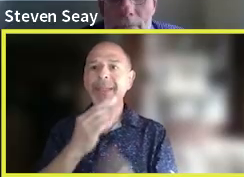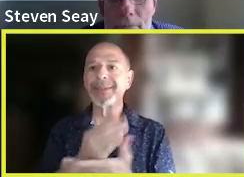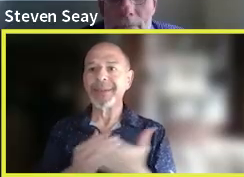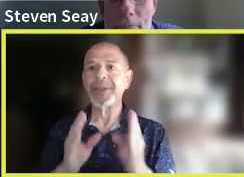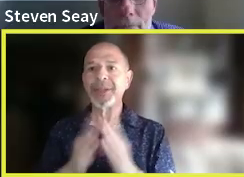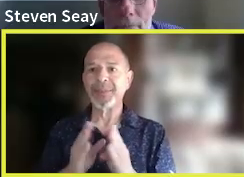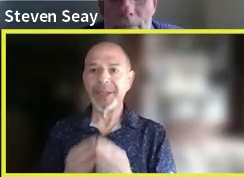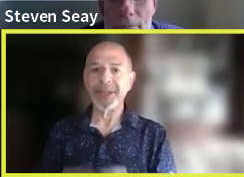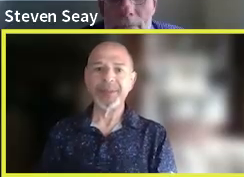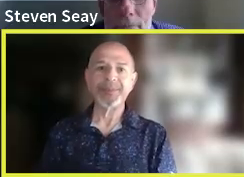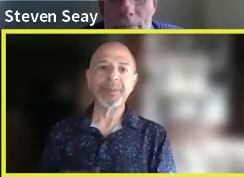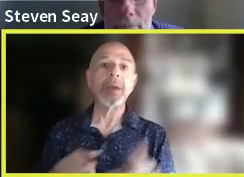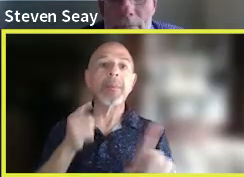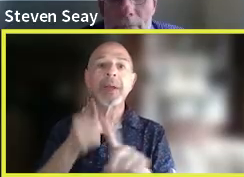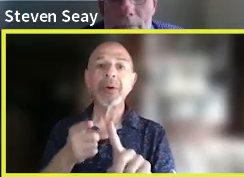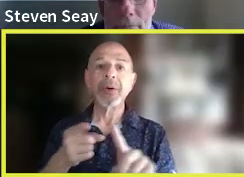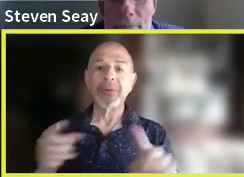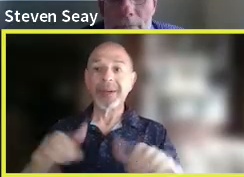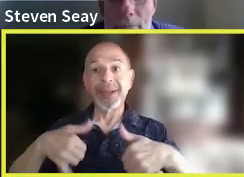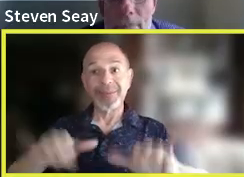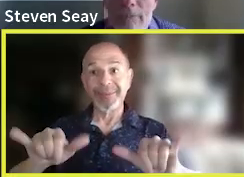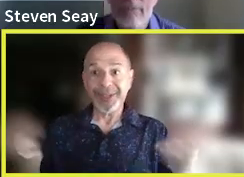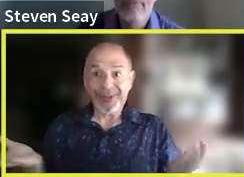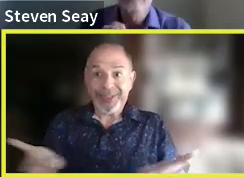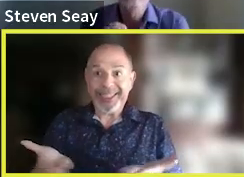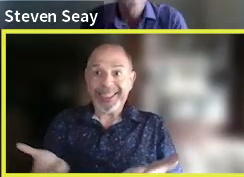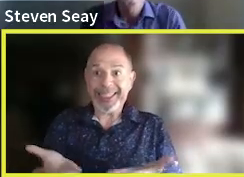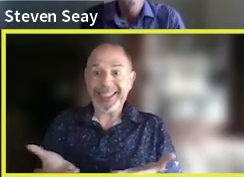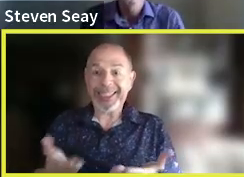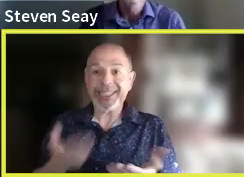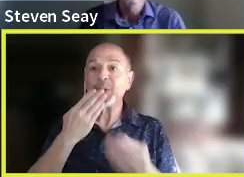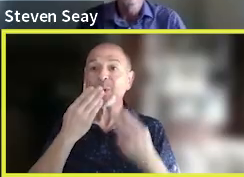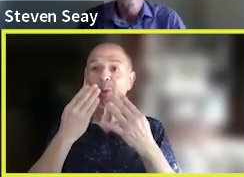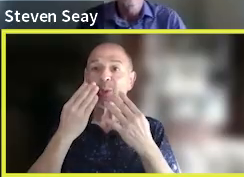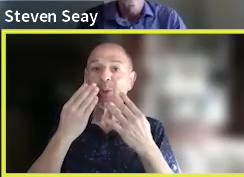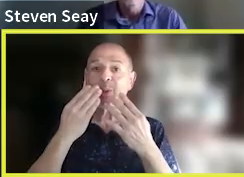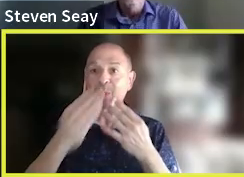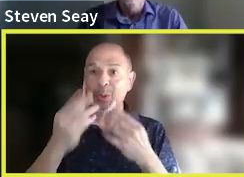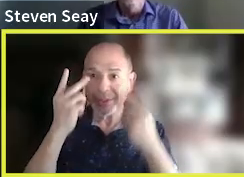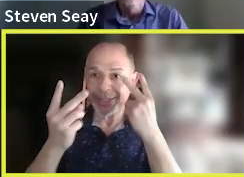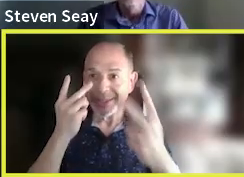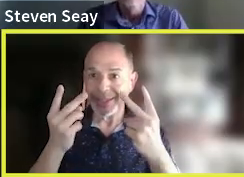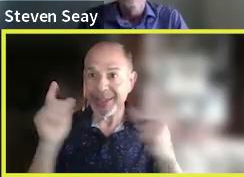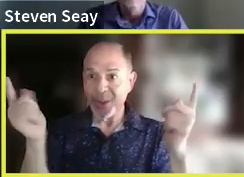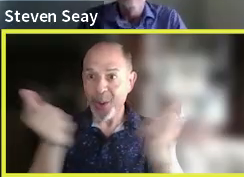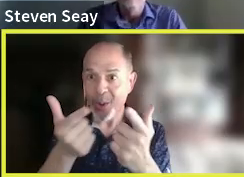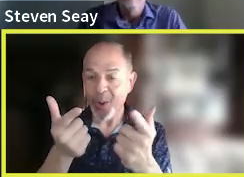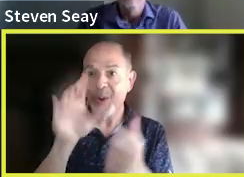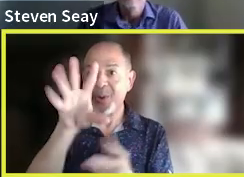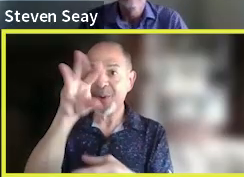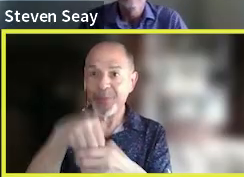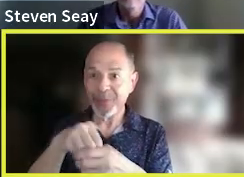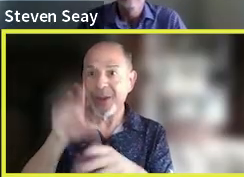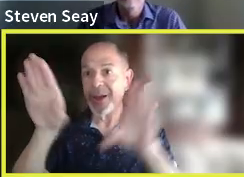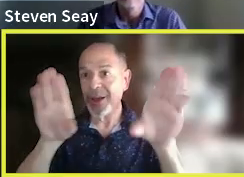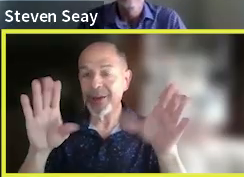so I just wanted to let you know I'm still here and it's great to see everybody's faces and hear your participation